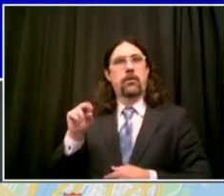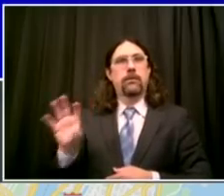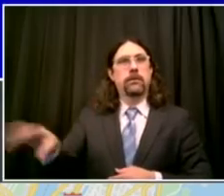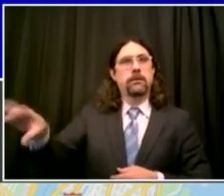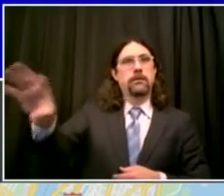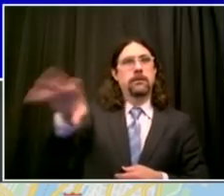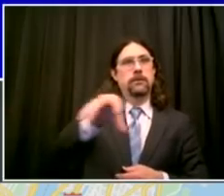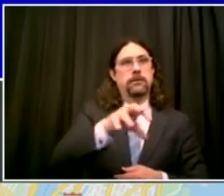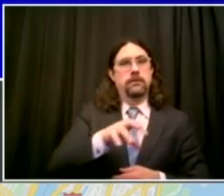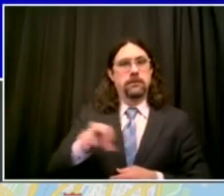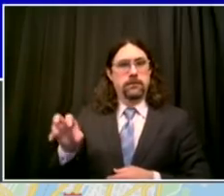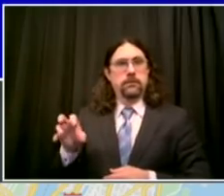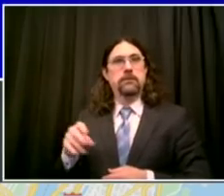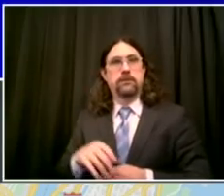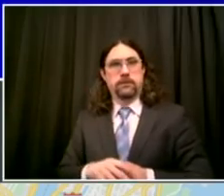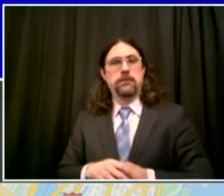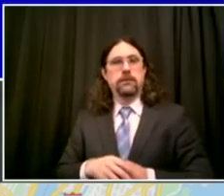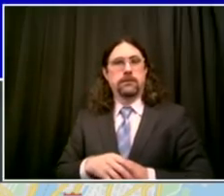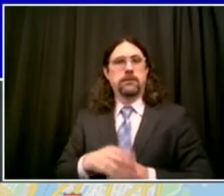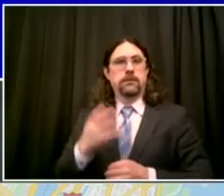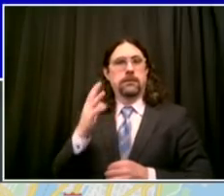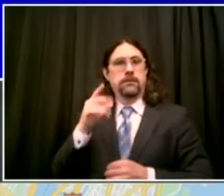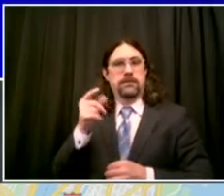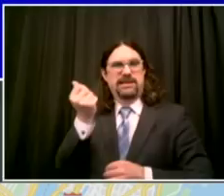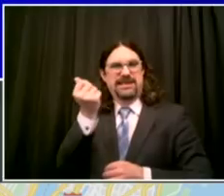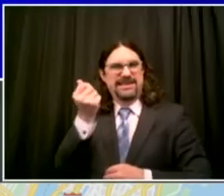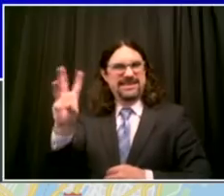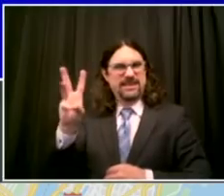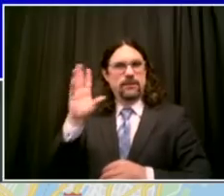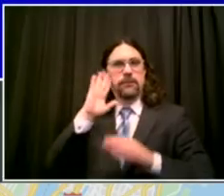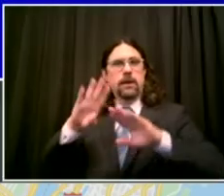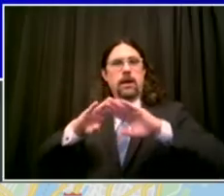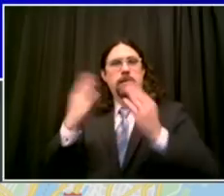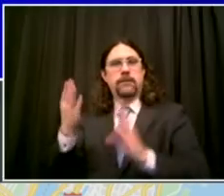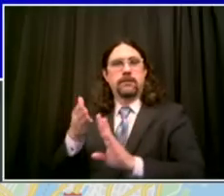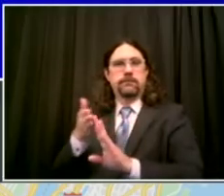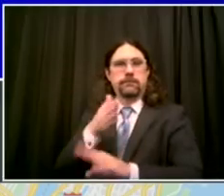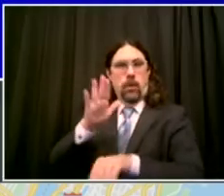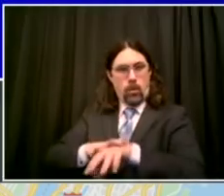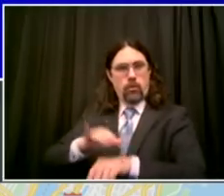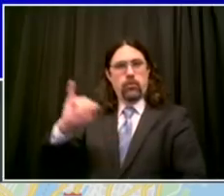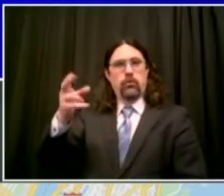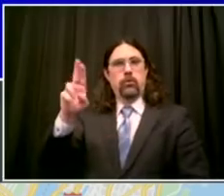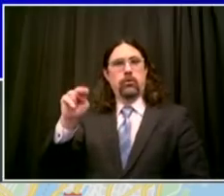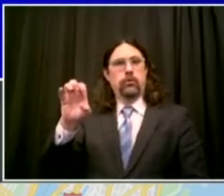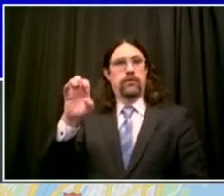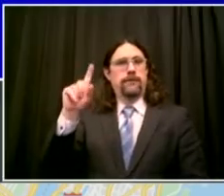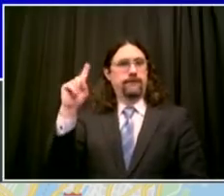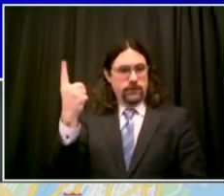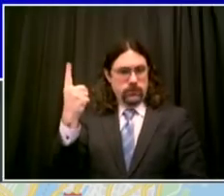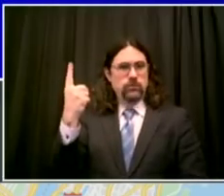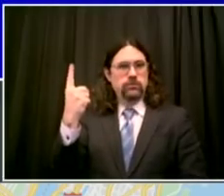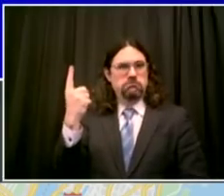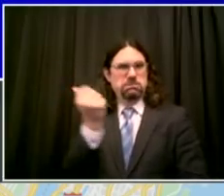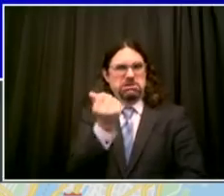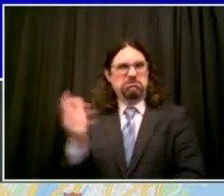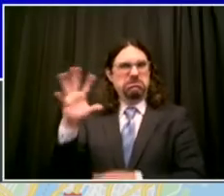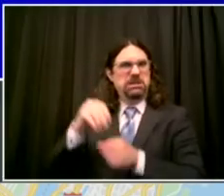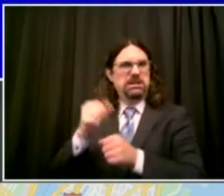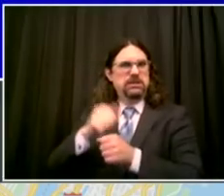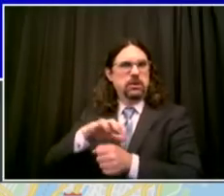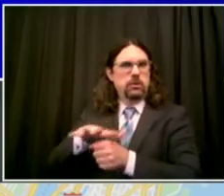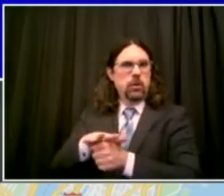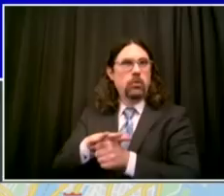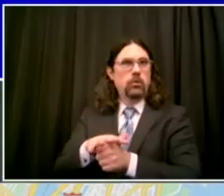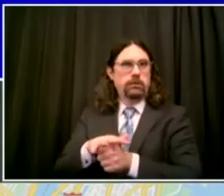Advantage Care. Now, appointments are encouraged, but if you walk in, that's okay too. If you have insurance, it's going to be charged to your